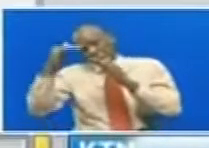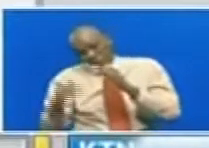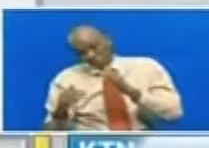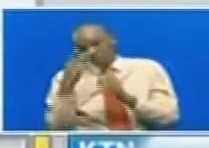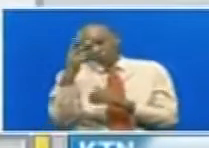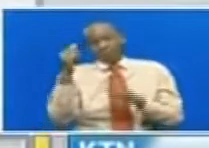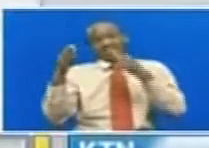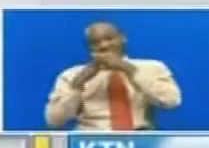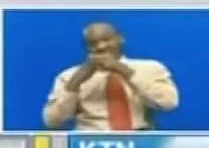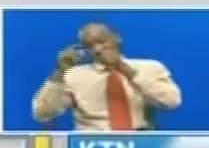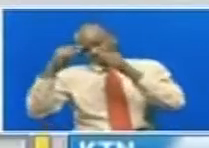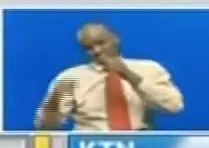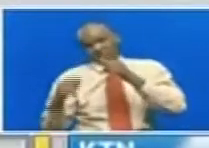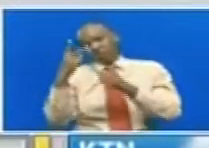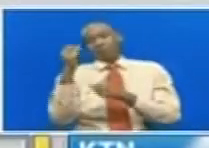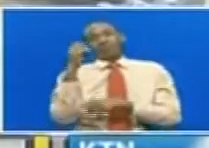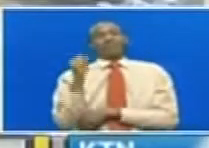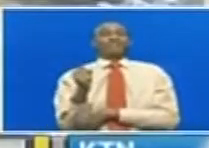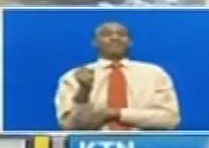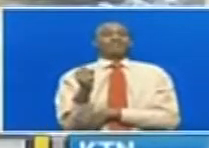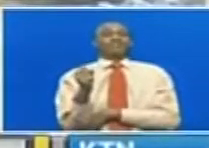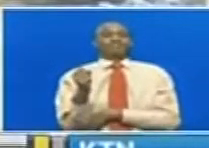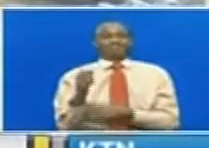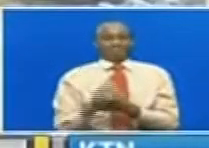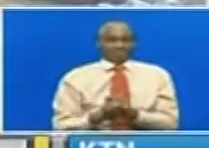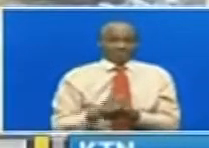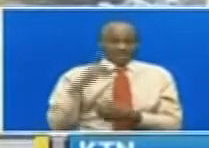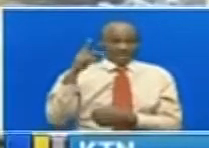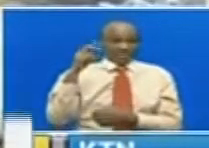from 2.9 billion shillings to 2.5 billion shillings. Adelaide Chongole, KTN Business.